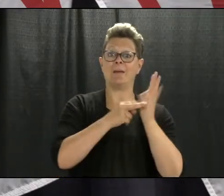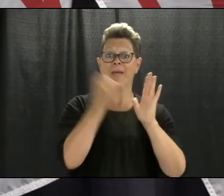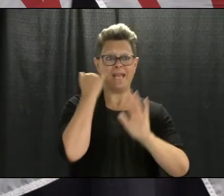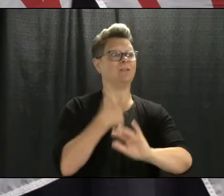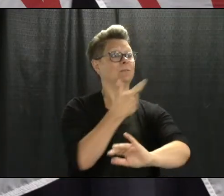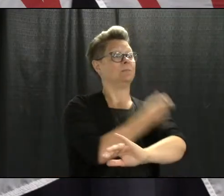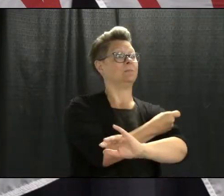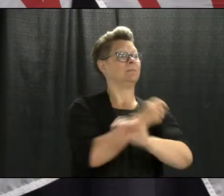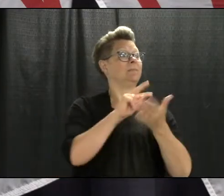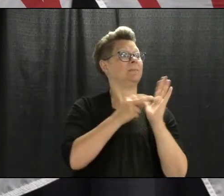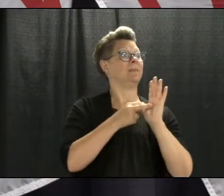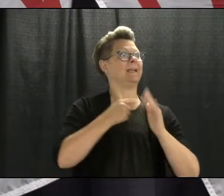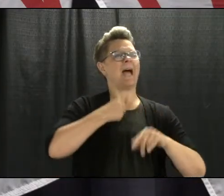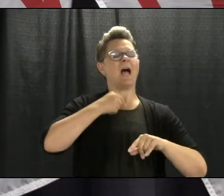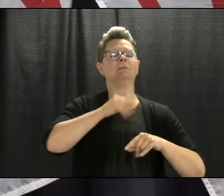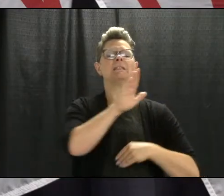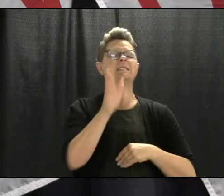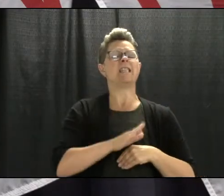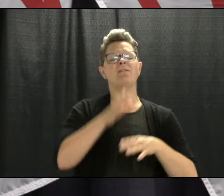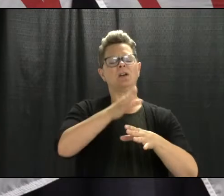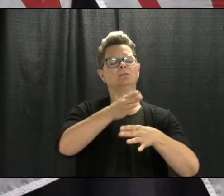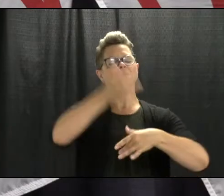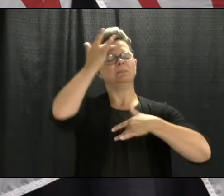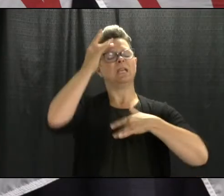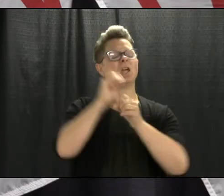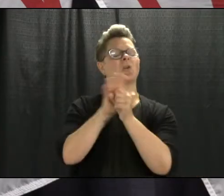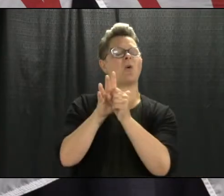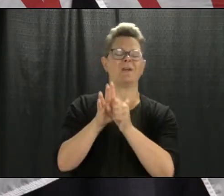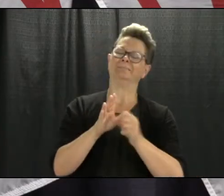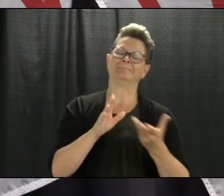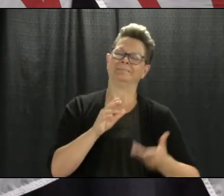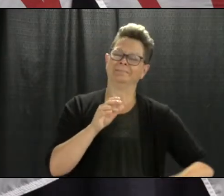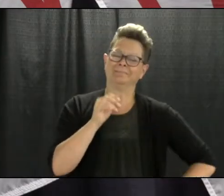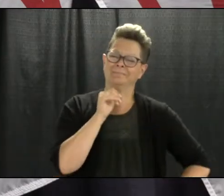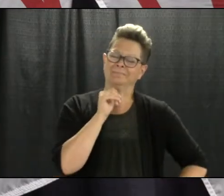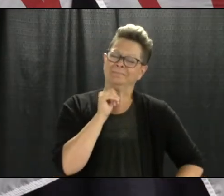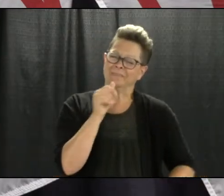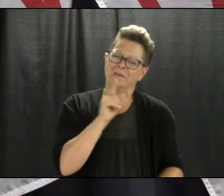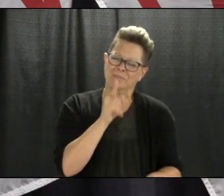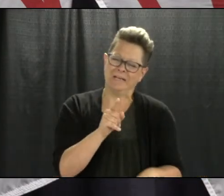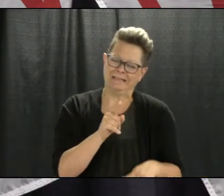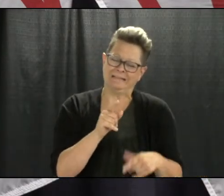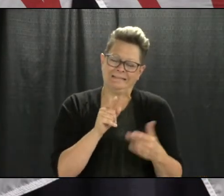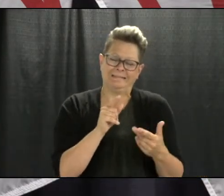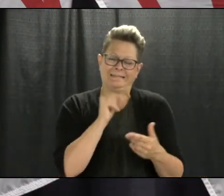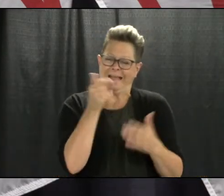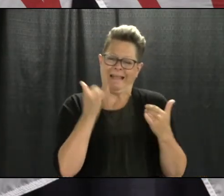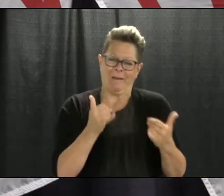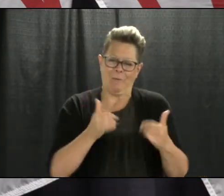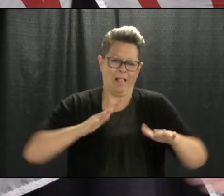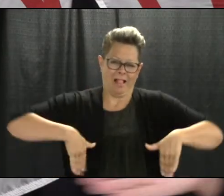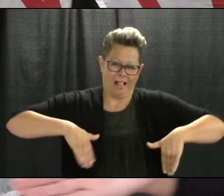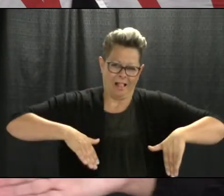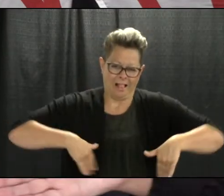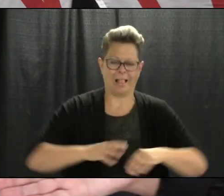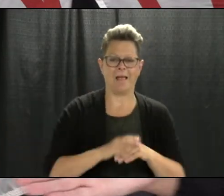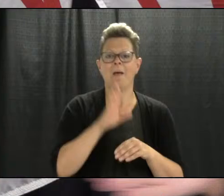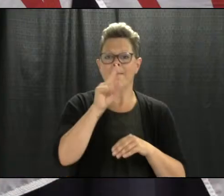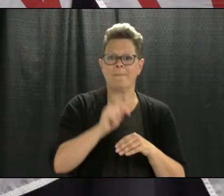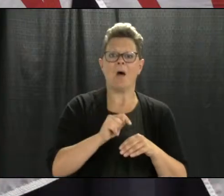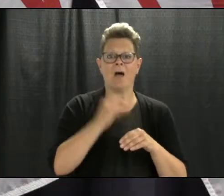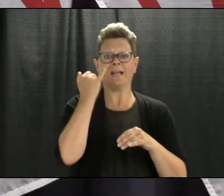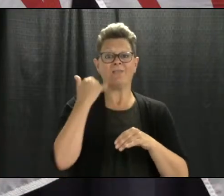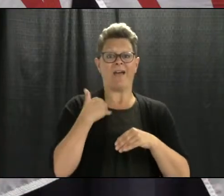infection again. We haven't been as lucky as that, you know, so you know, there is a reduction in symptomatic infections, but we all know it wanes over